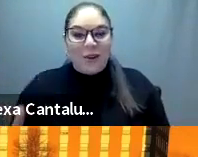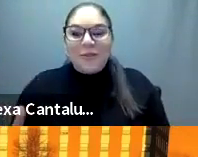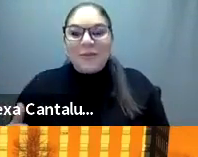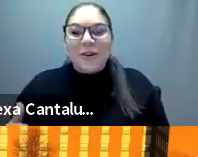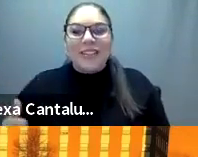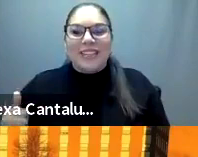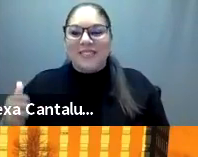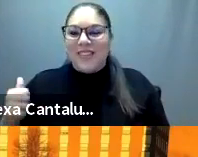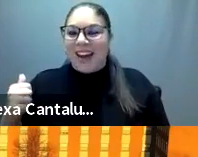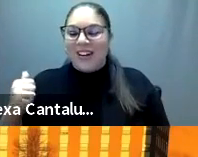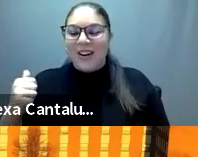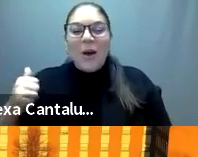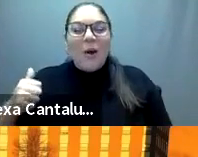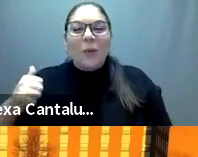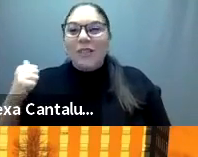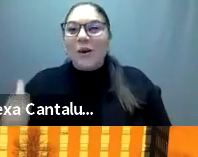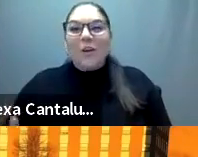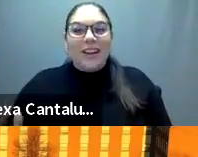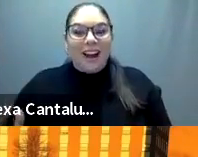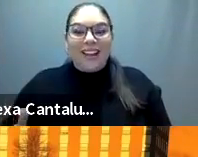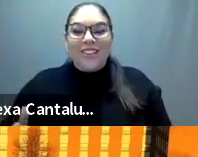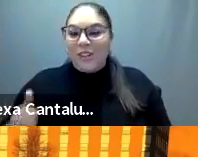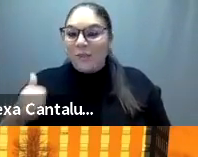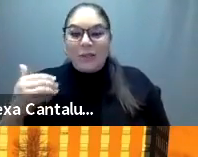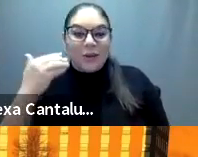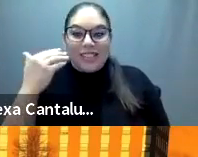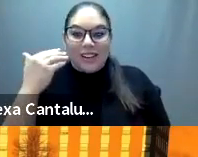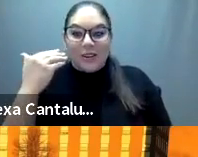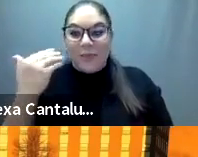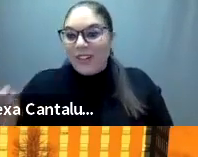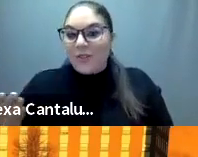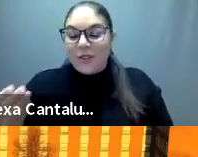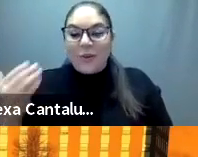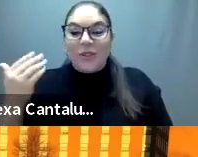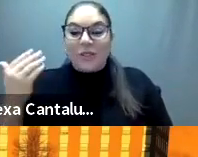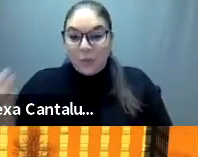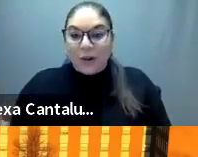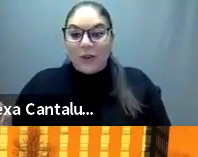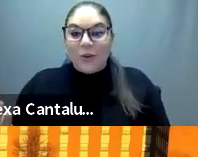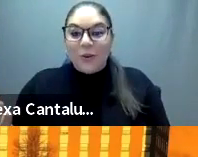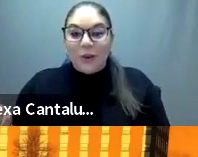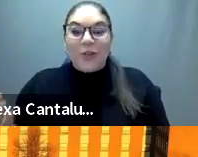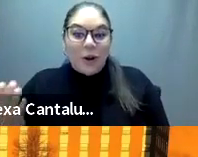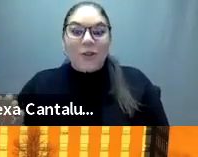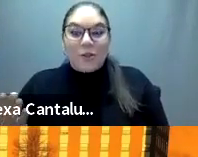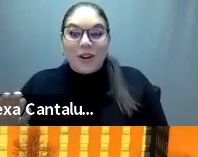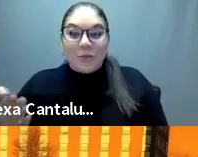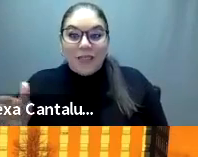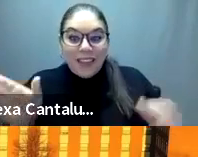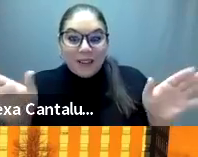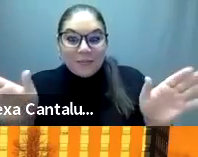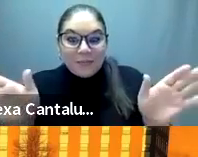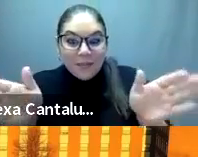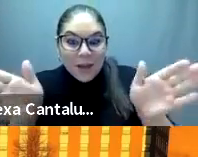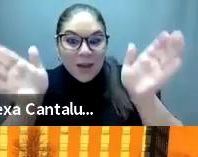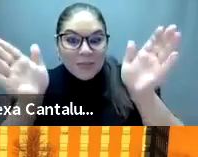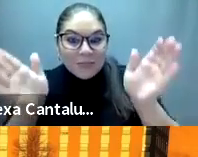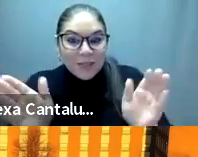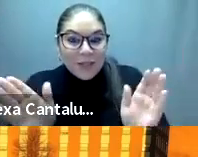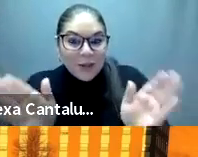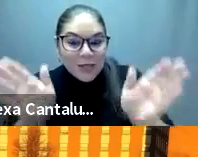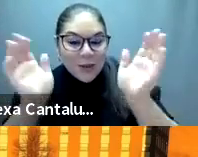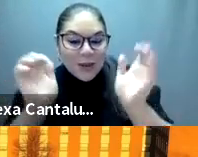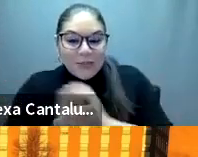you're uncomfortable. It doesn't matter what's going on. Your mentor is there to be there for you and support you, but they're also there to be like, come